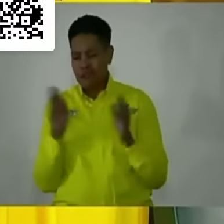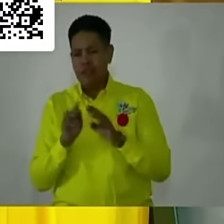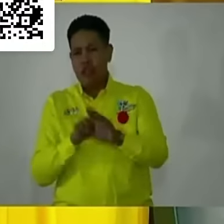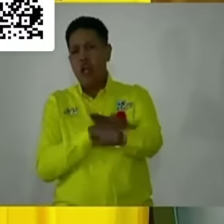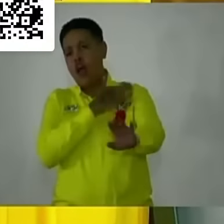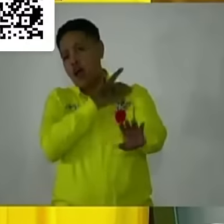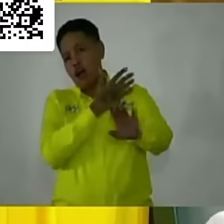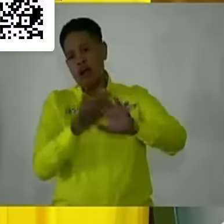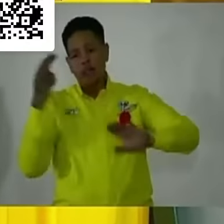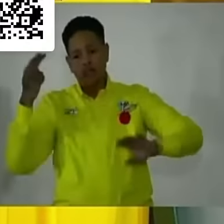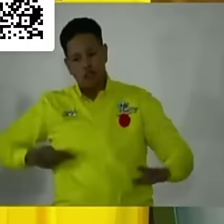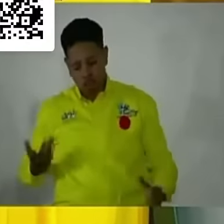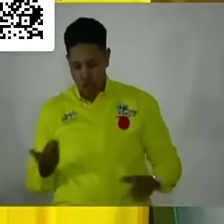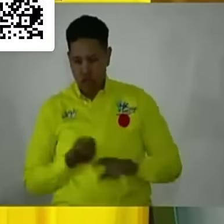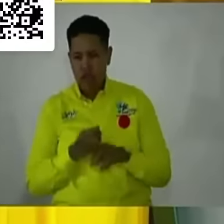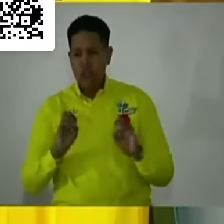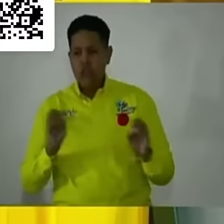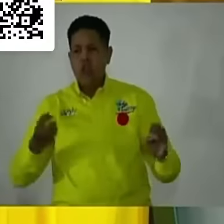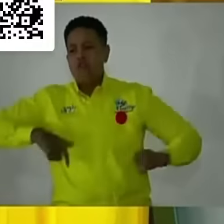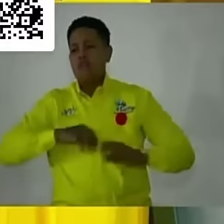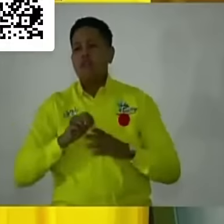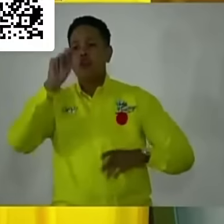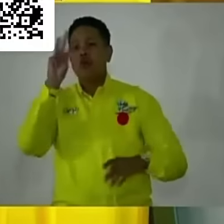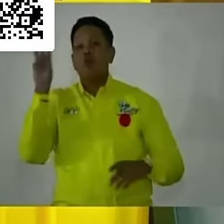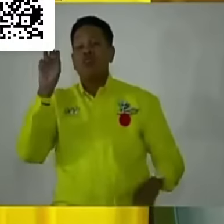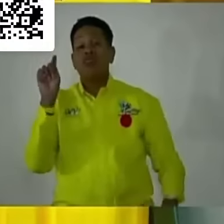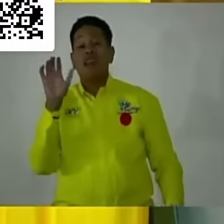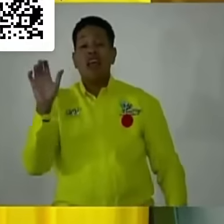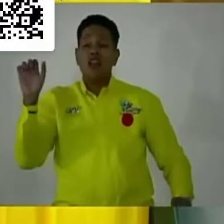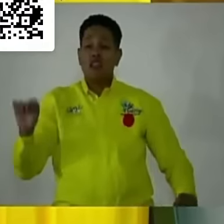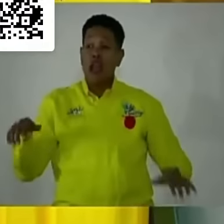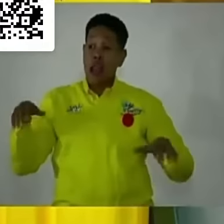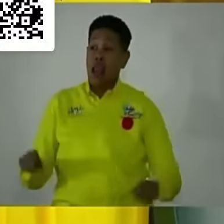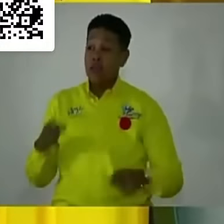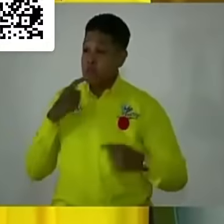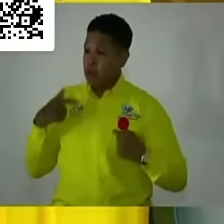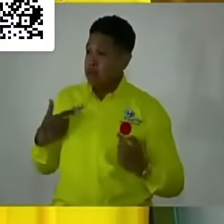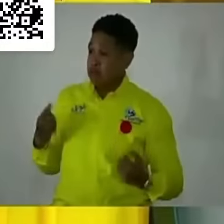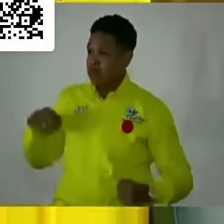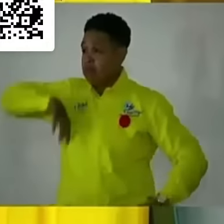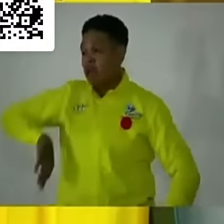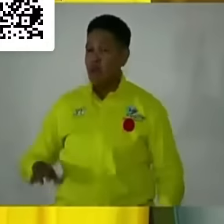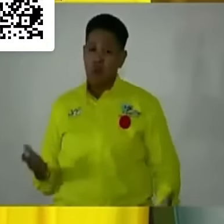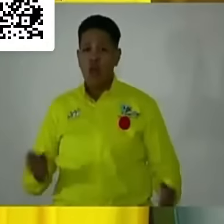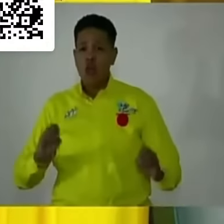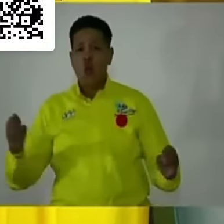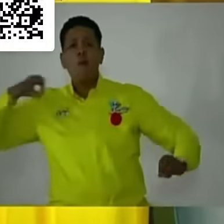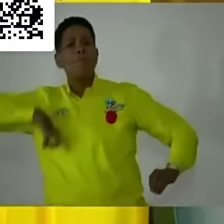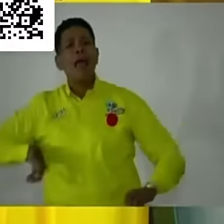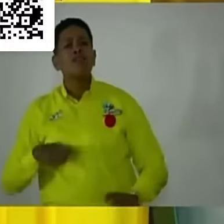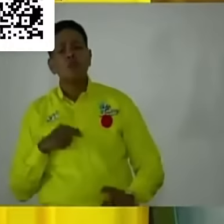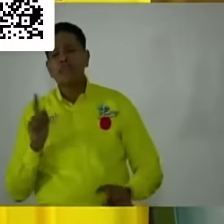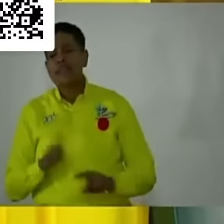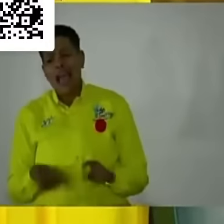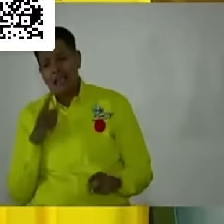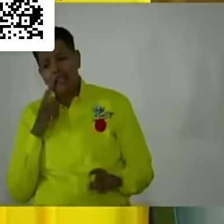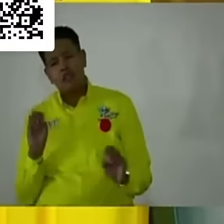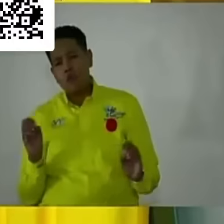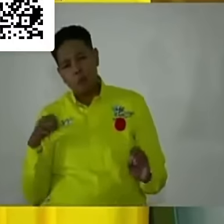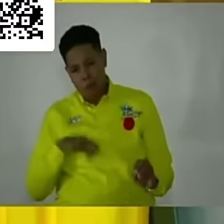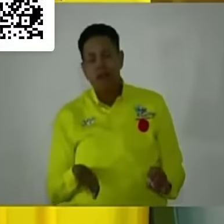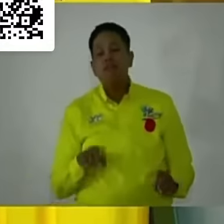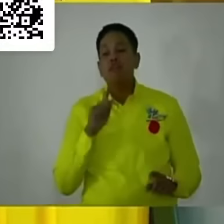history, and none of us in Northwest St. Catherine could claim that there's no benefit to bauxite. It